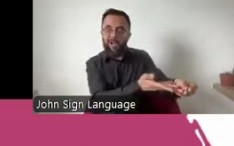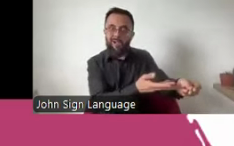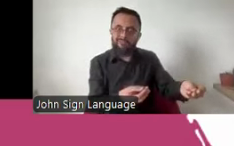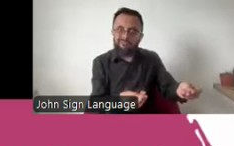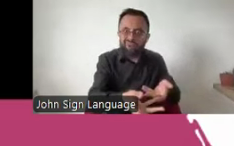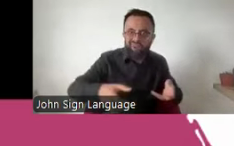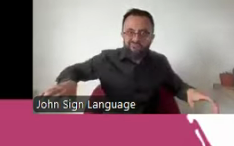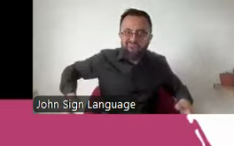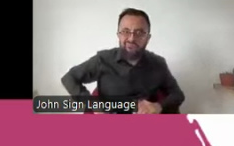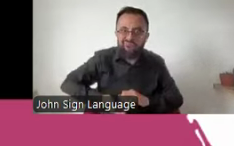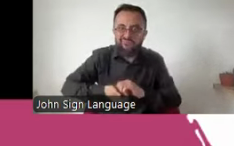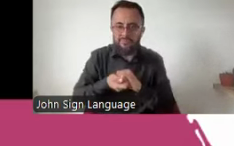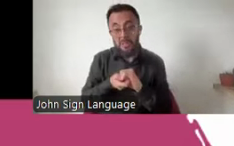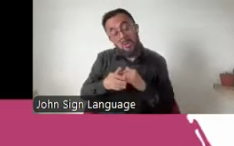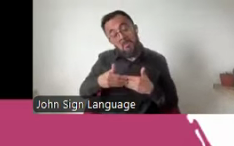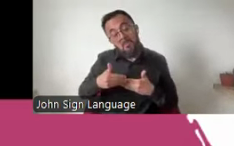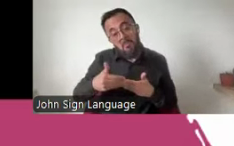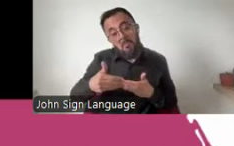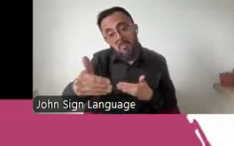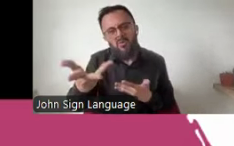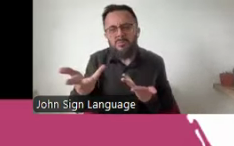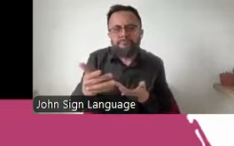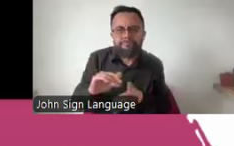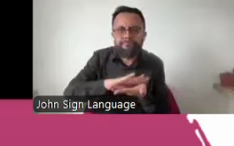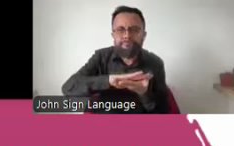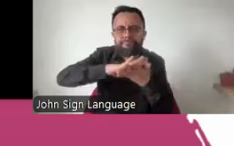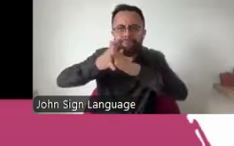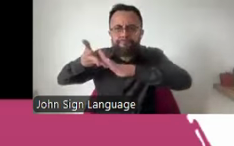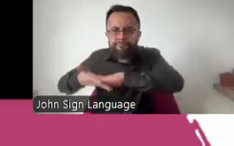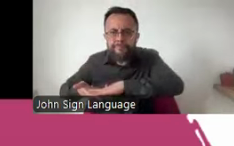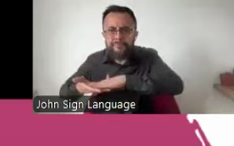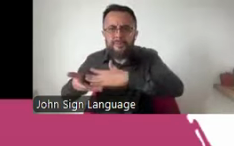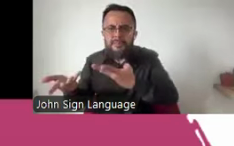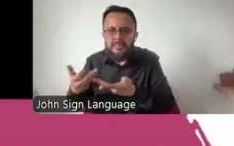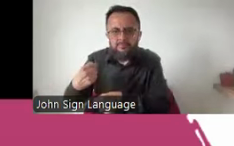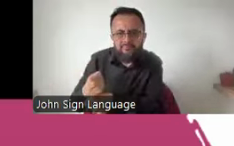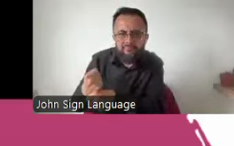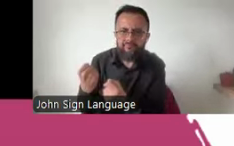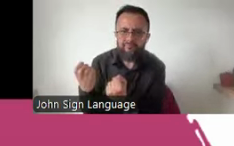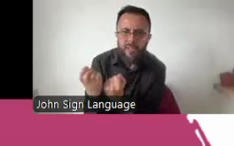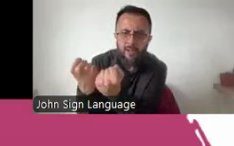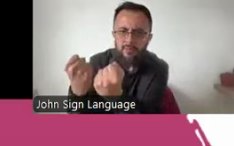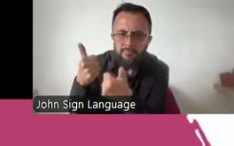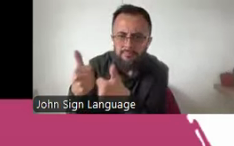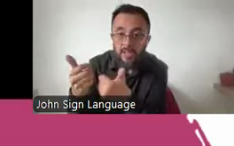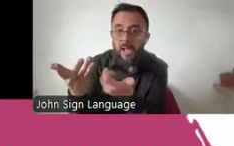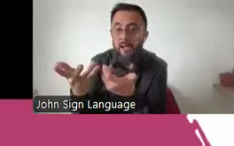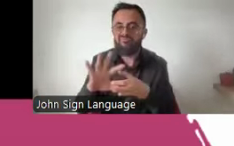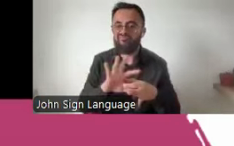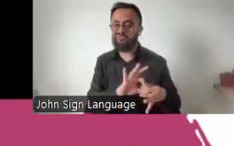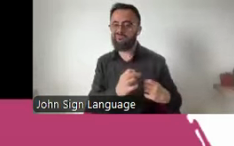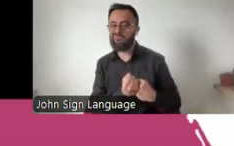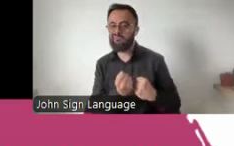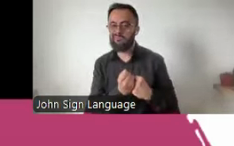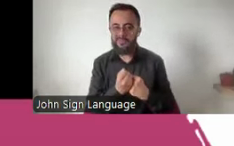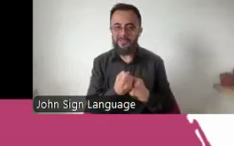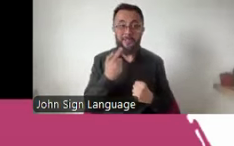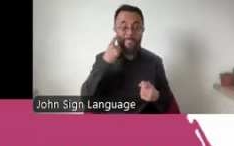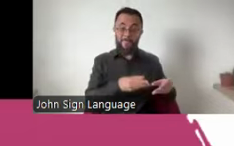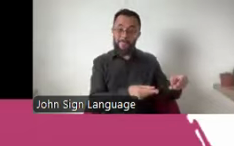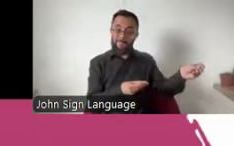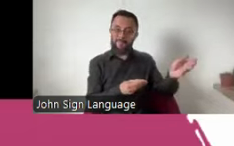collaborative process looks like as we piloted the Guide for Action in Montenegro. And here we're very lucky to have